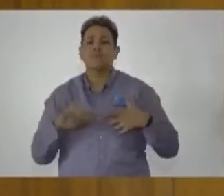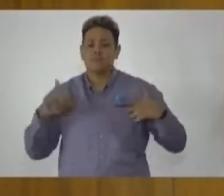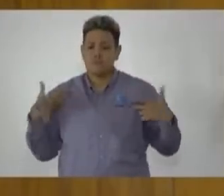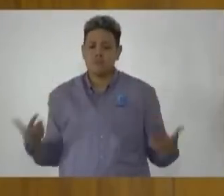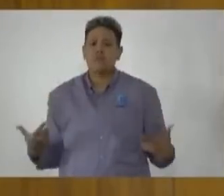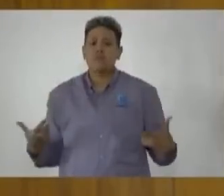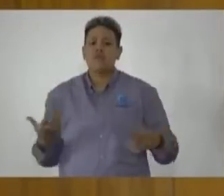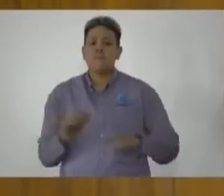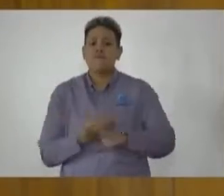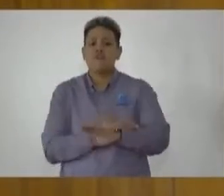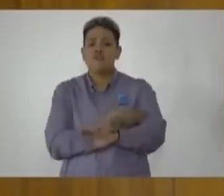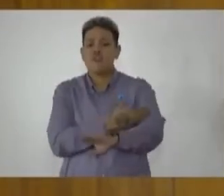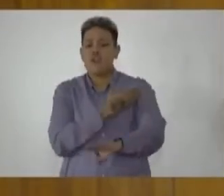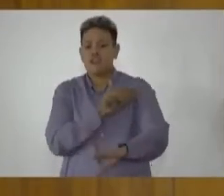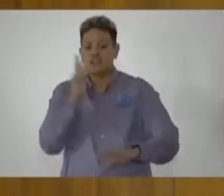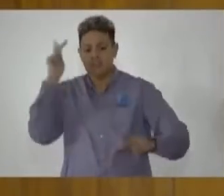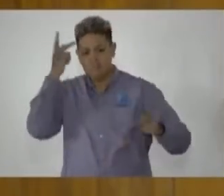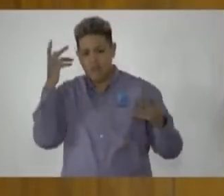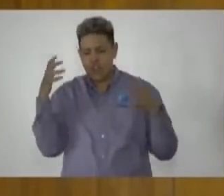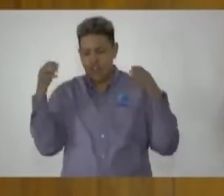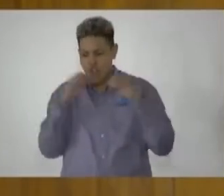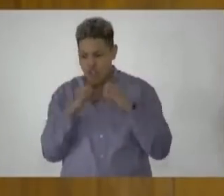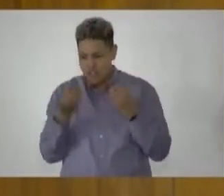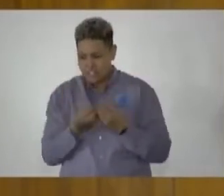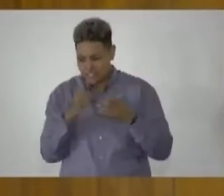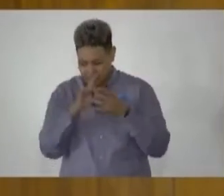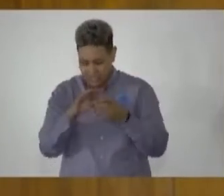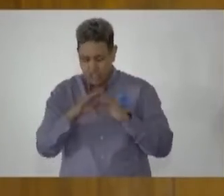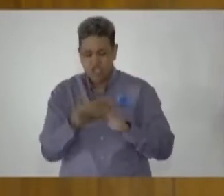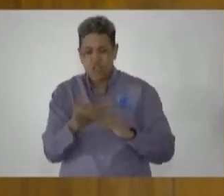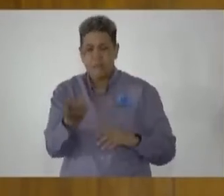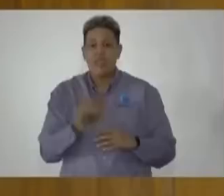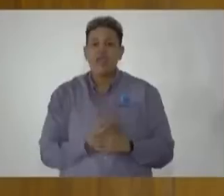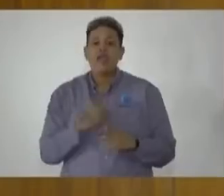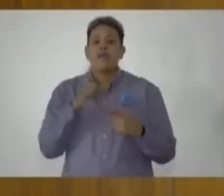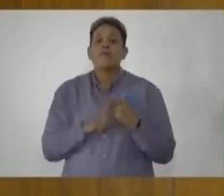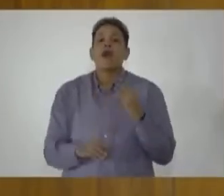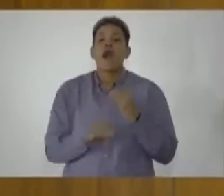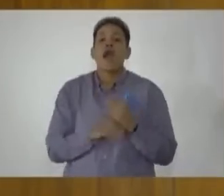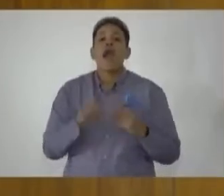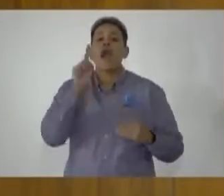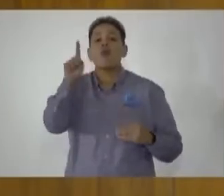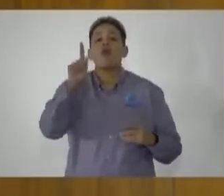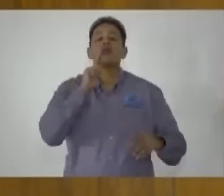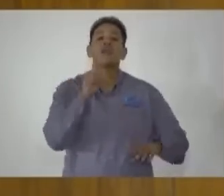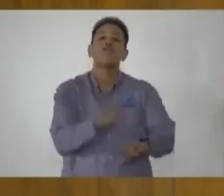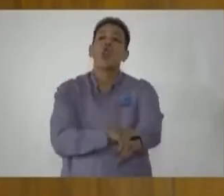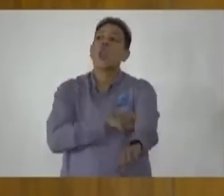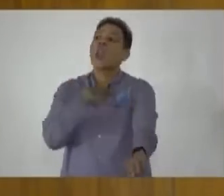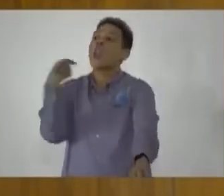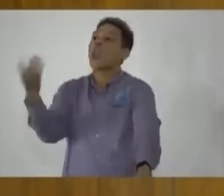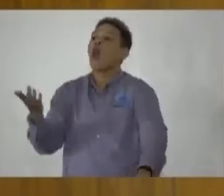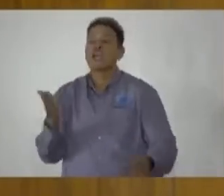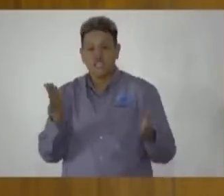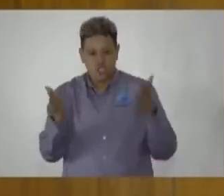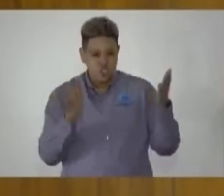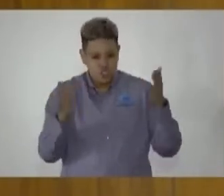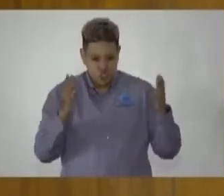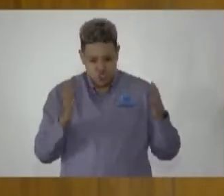progressive political organization in Jamaica, and one of the longest serving